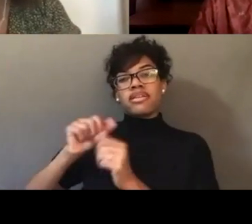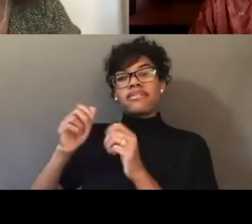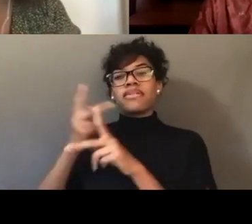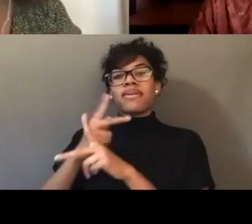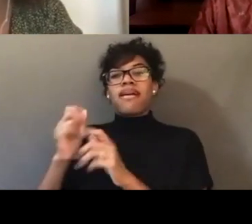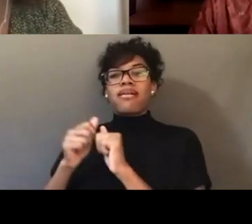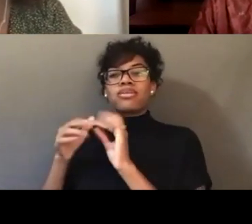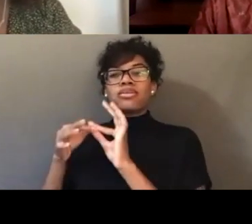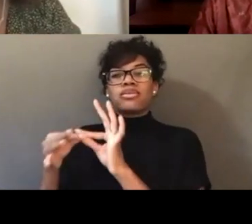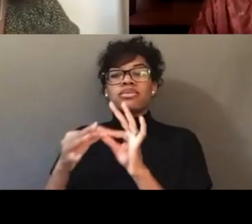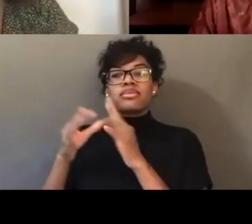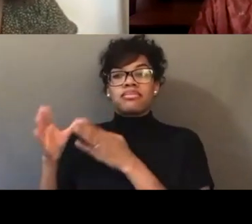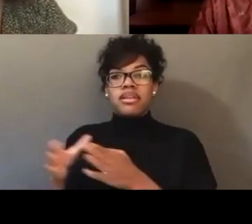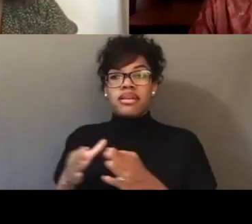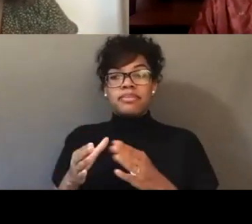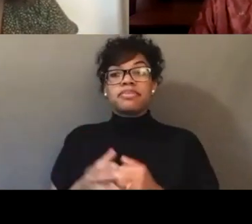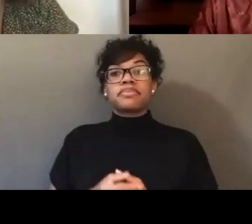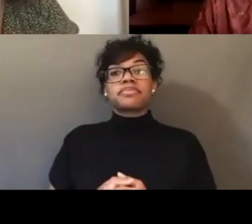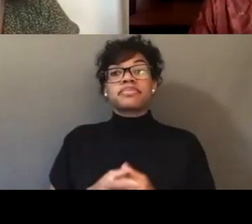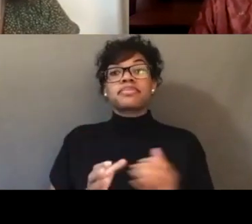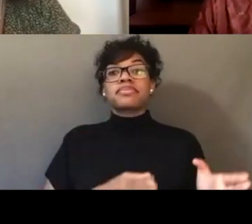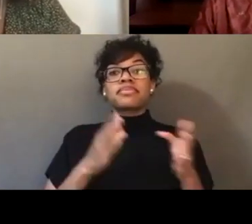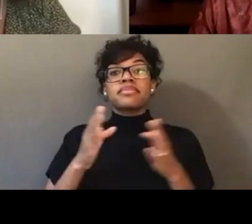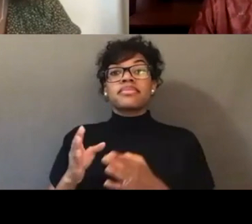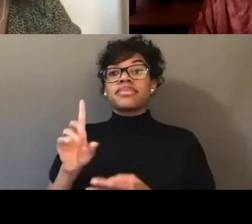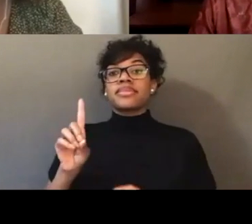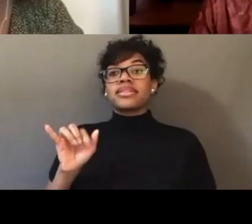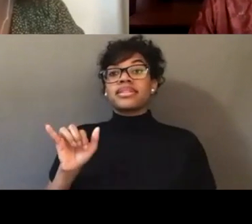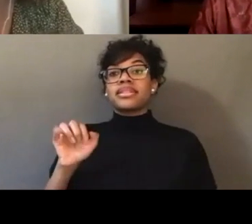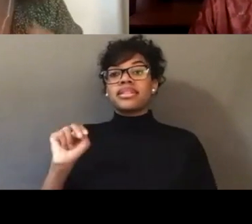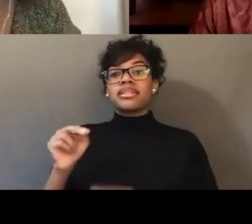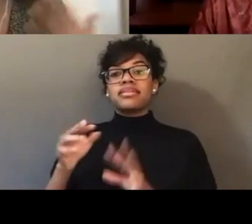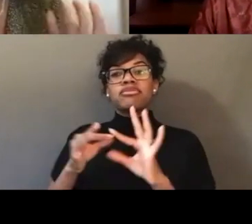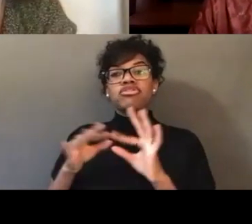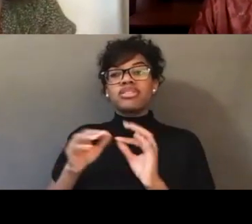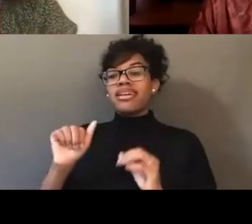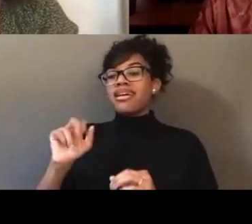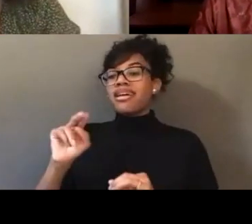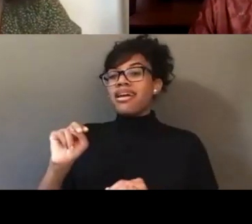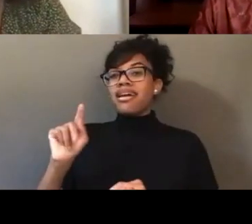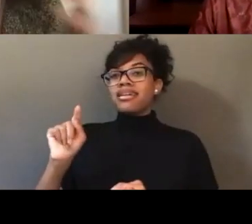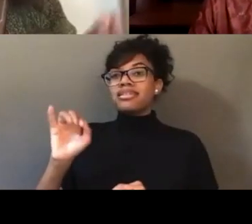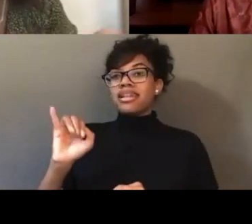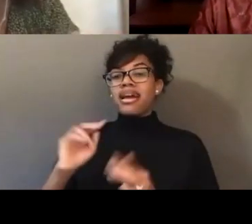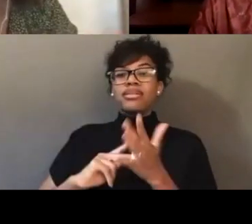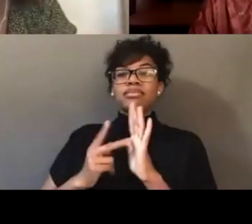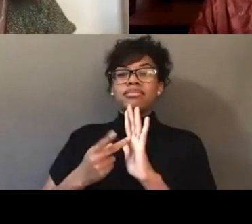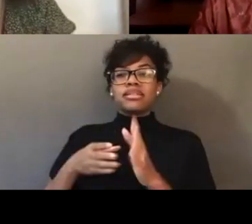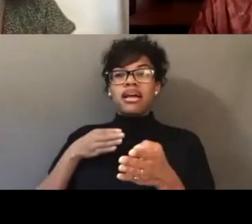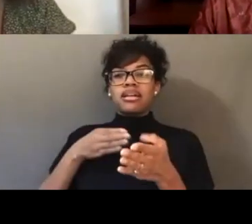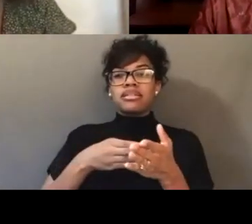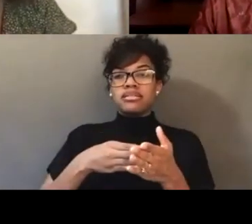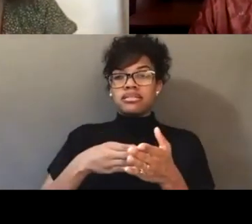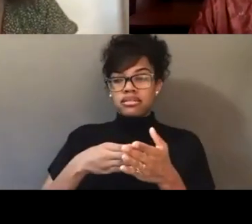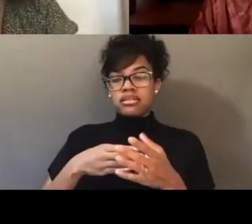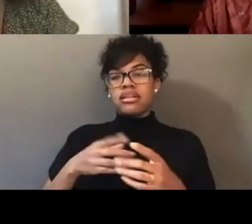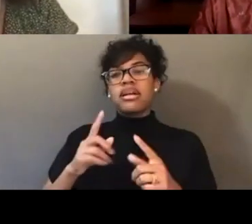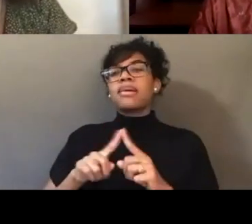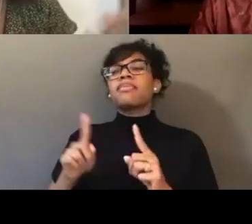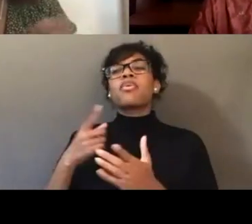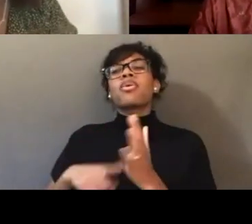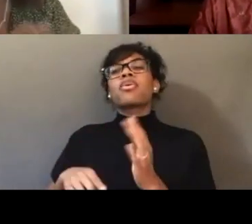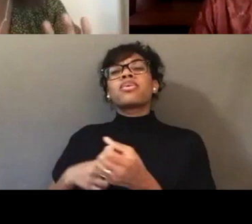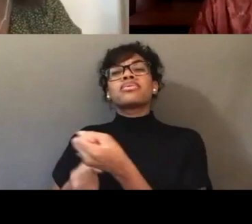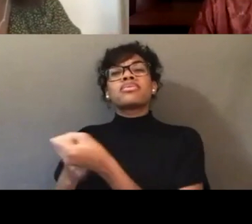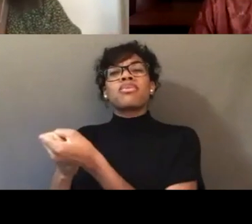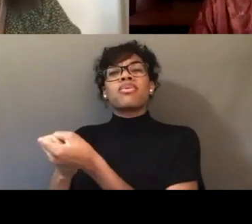anti means against, but what are we for? And I add this question of what are we building? And you all have shown us this tonight.